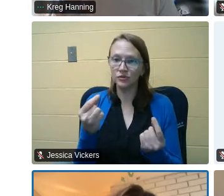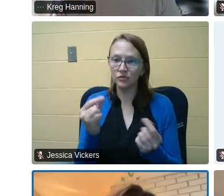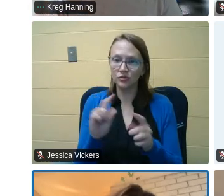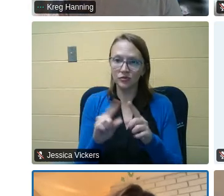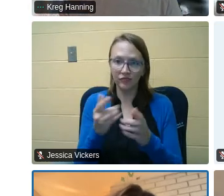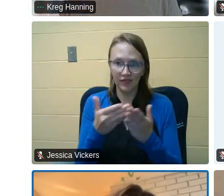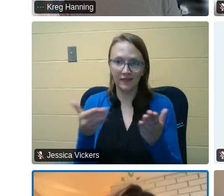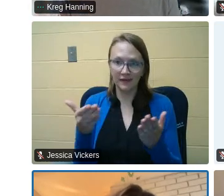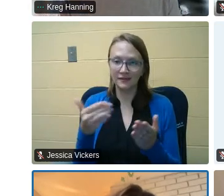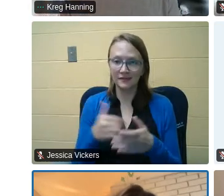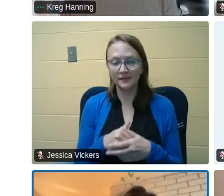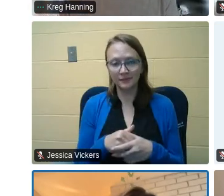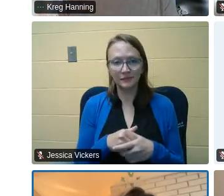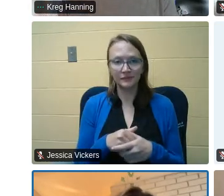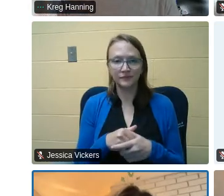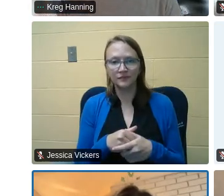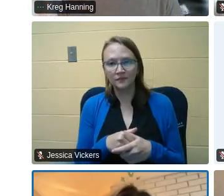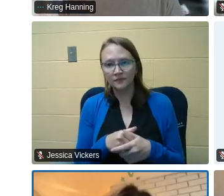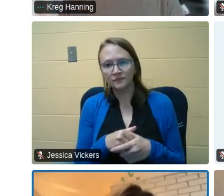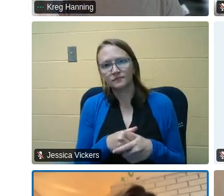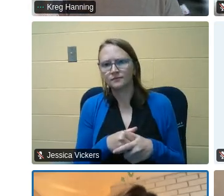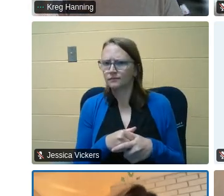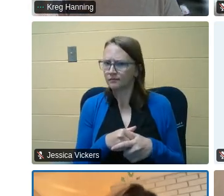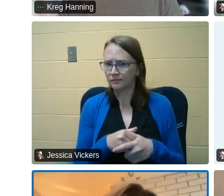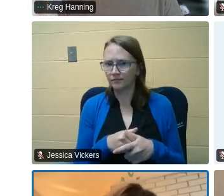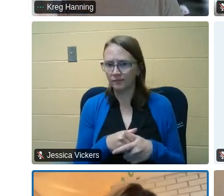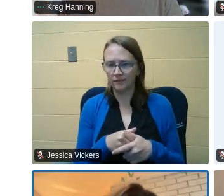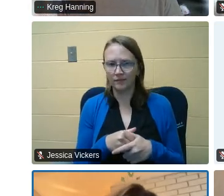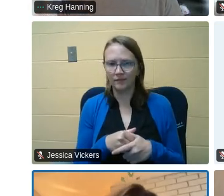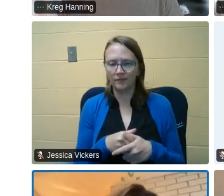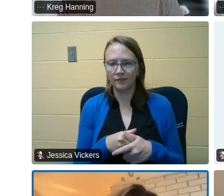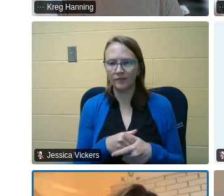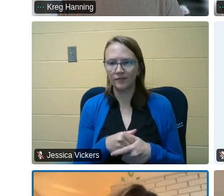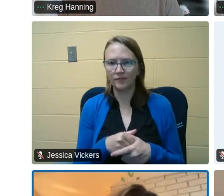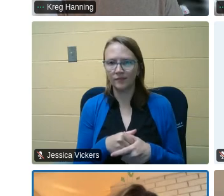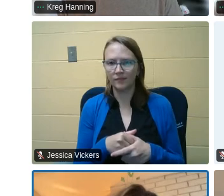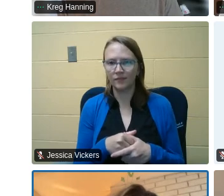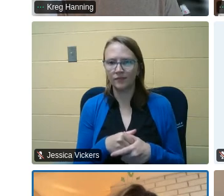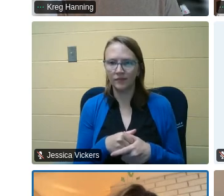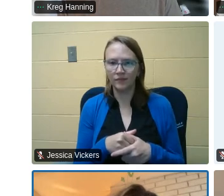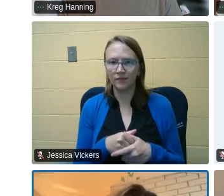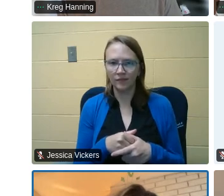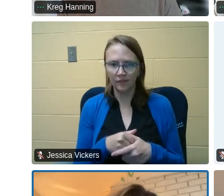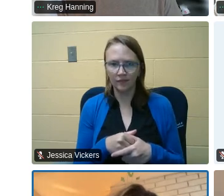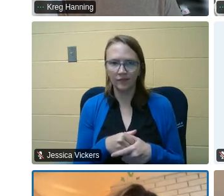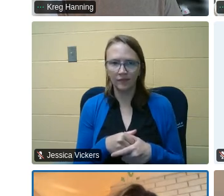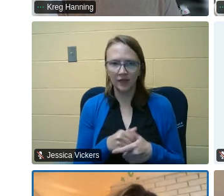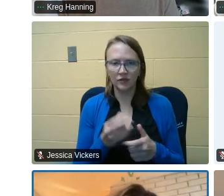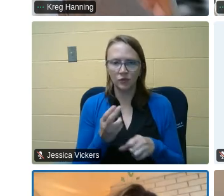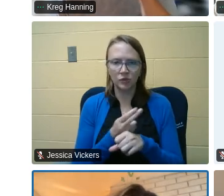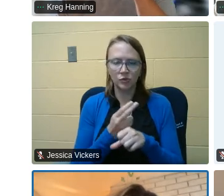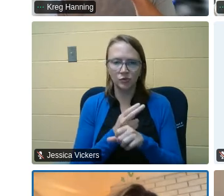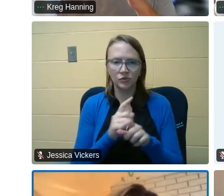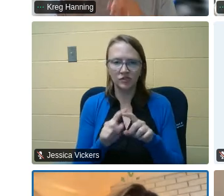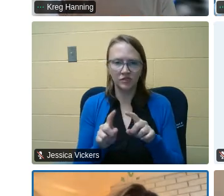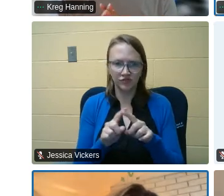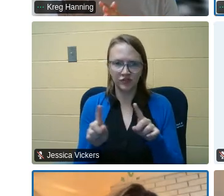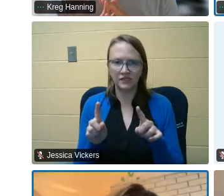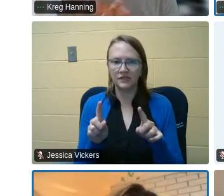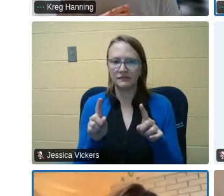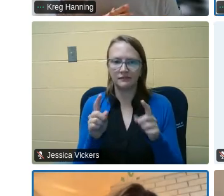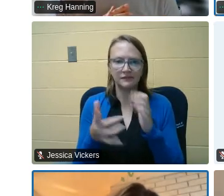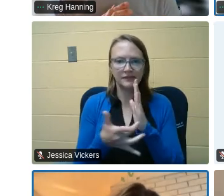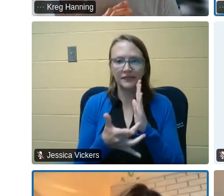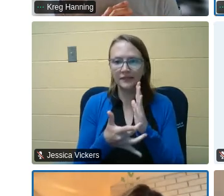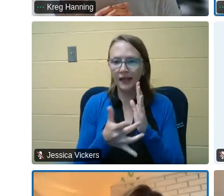And that can, you know, take the best of your sensors, of your phone, and be